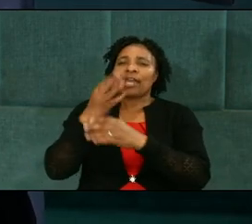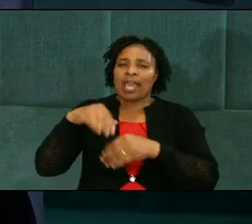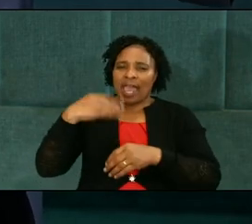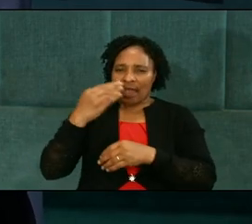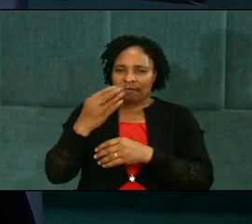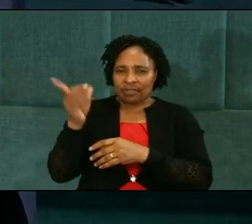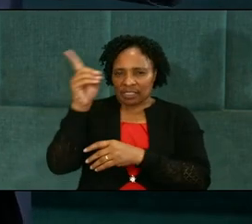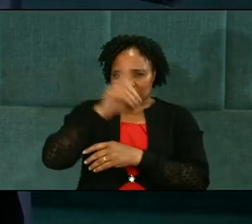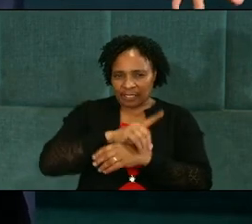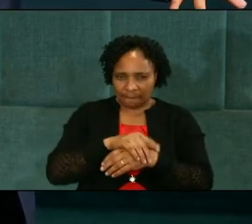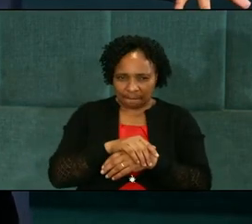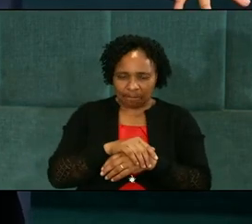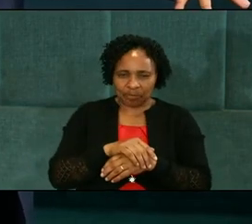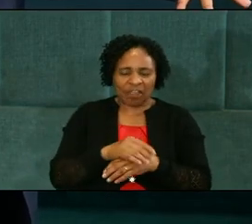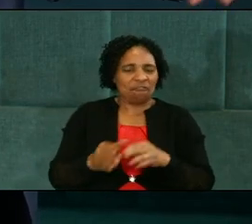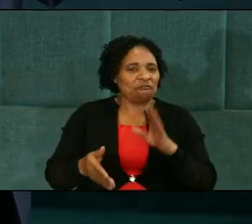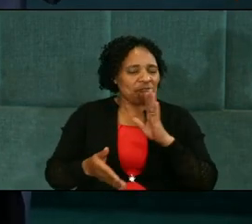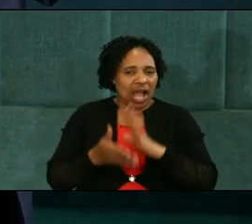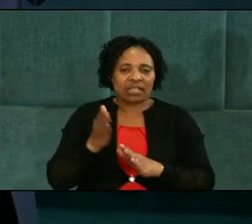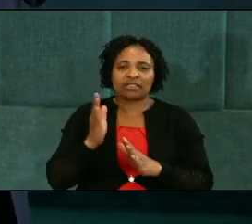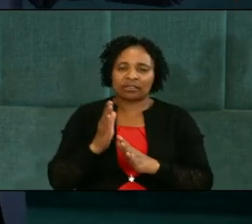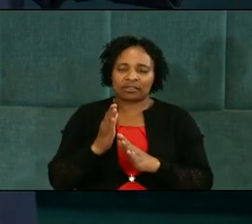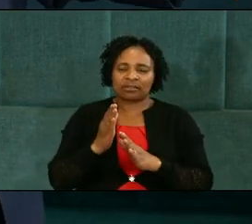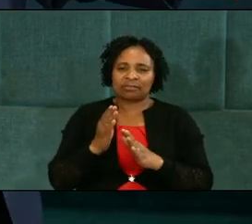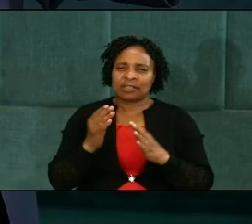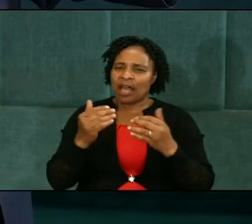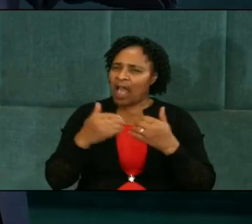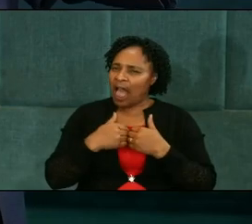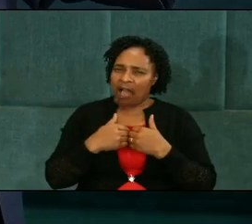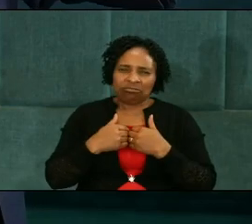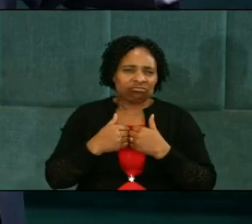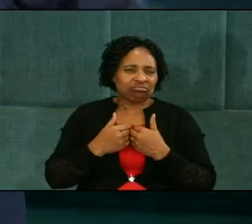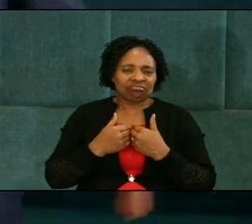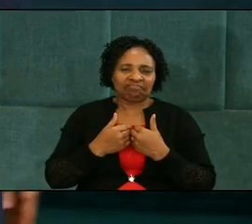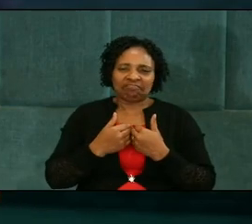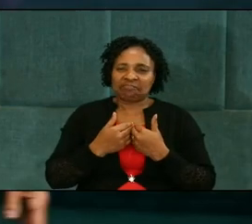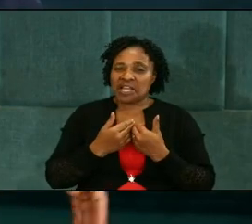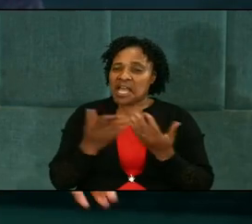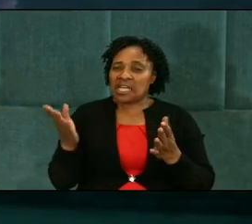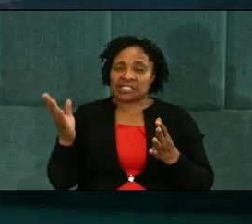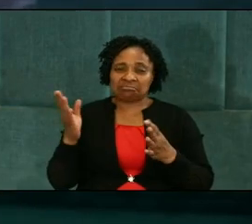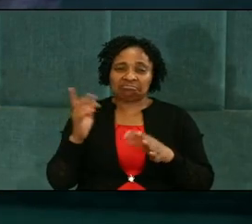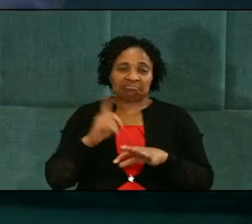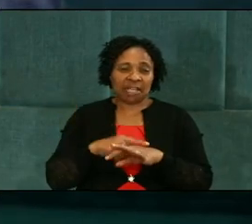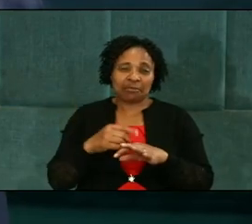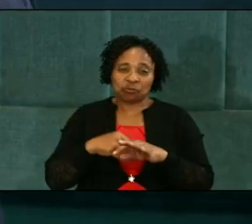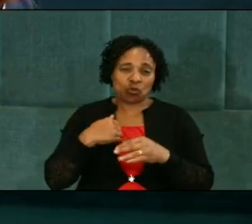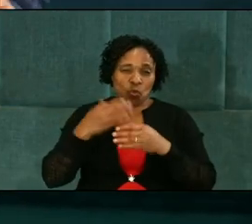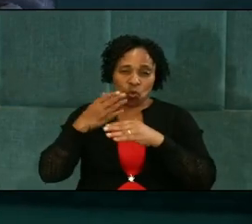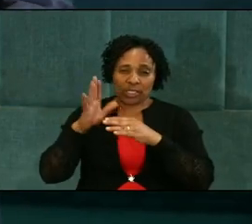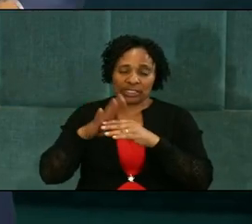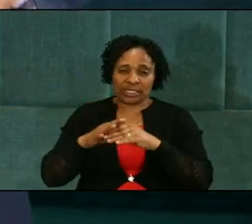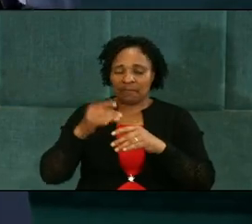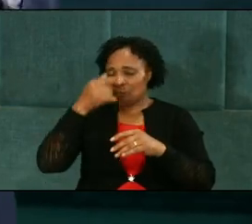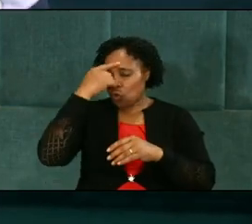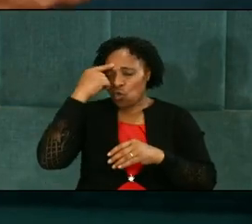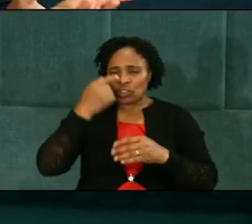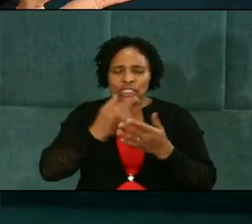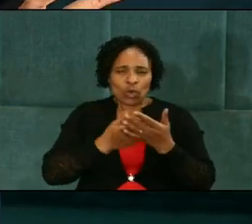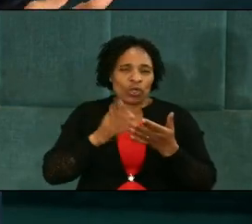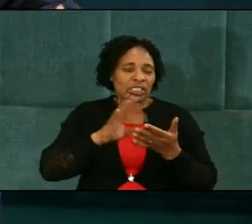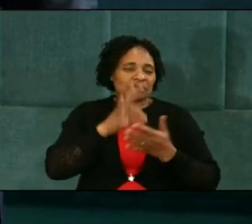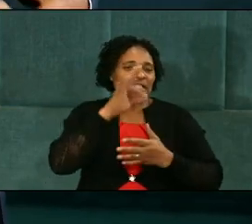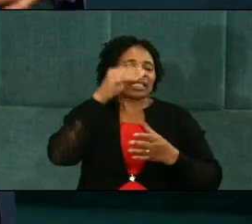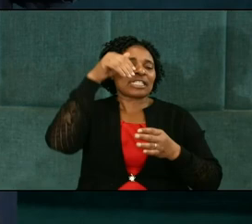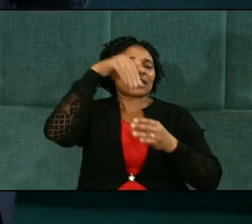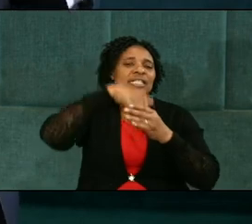Yes? They were going so fast that they didn't have place to put people. Yeah, because the Holy Ghost was in the